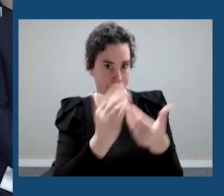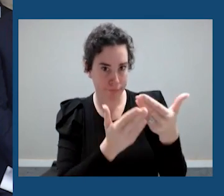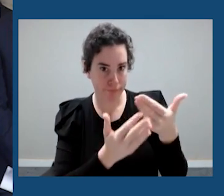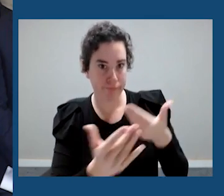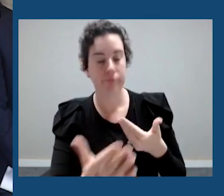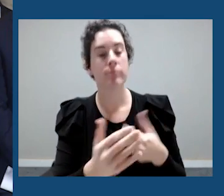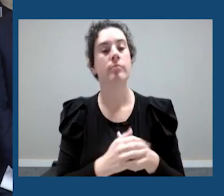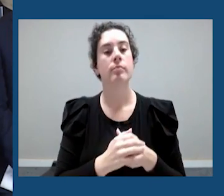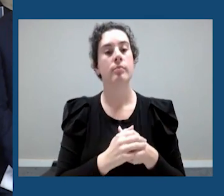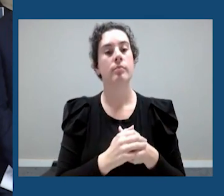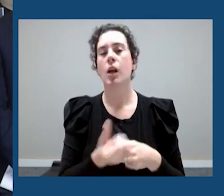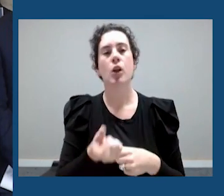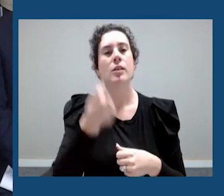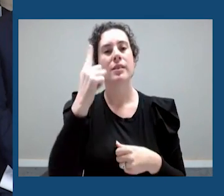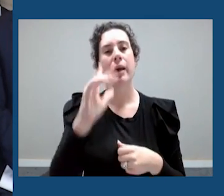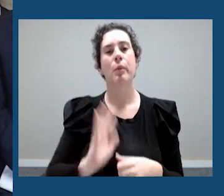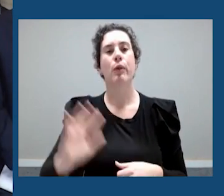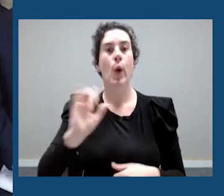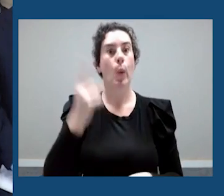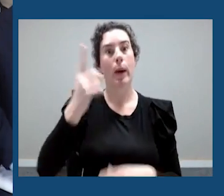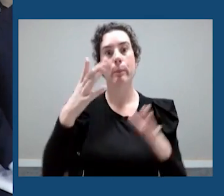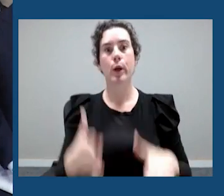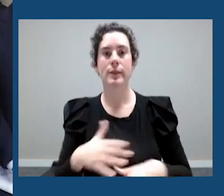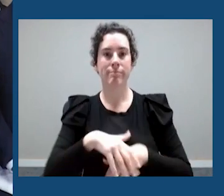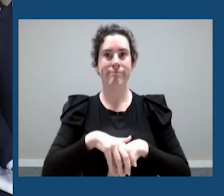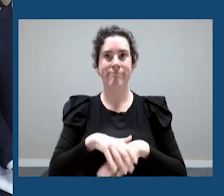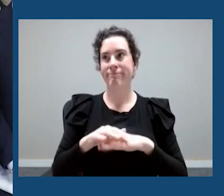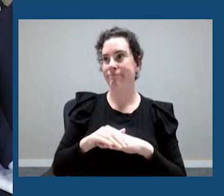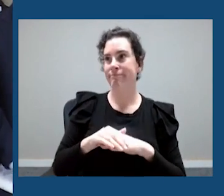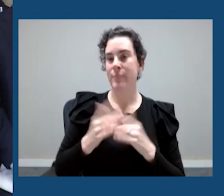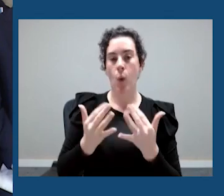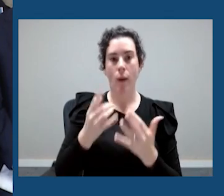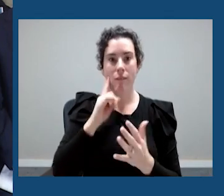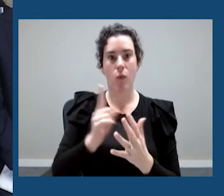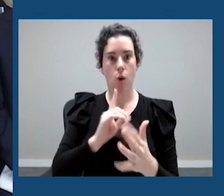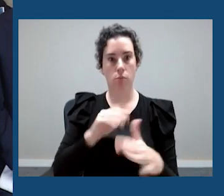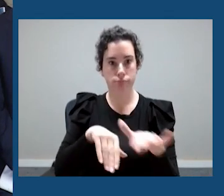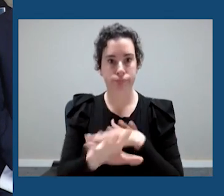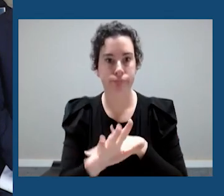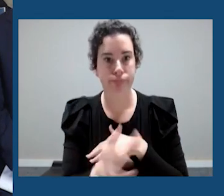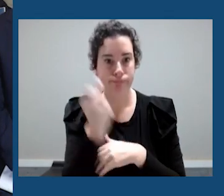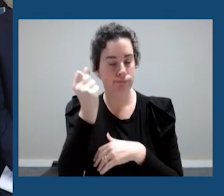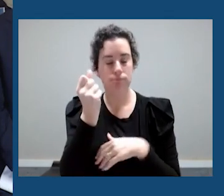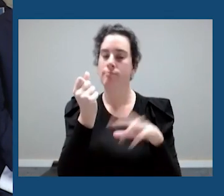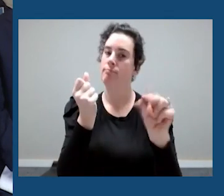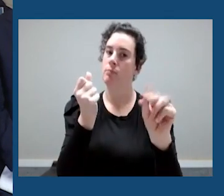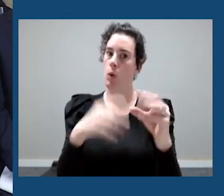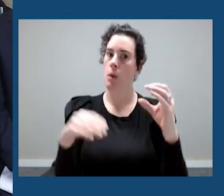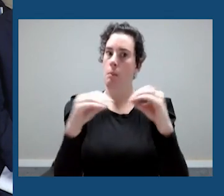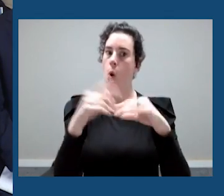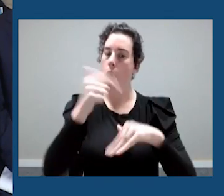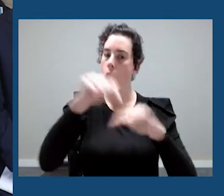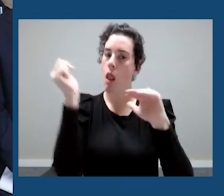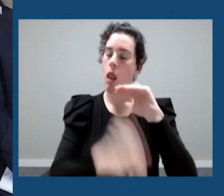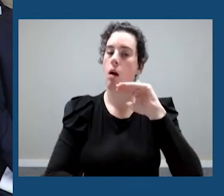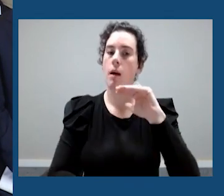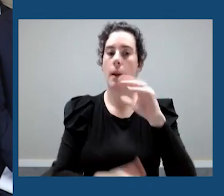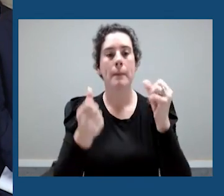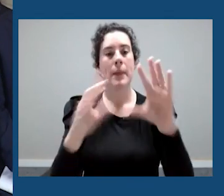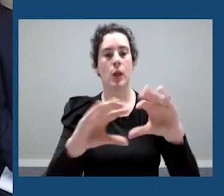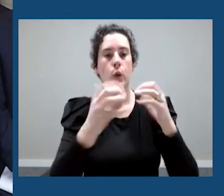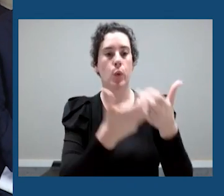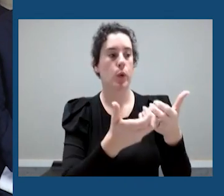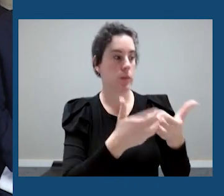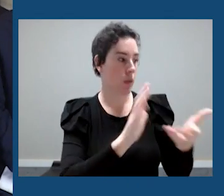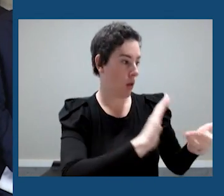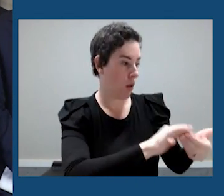one person waiting for the right moment to snatch an item. It's much more sophisticated than that. You get multiple groups working together. Somebody distracts,